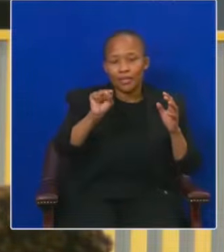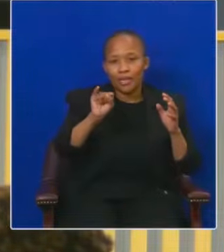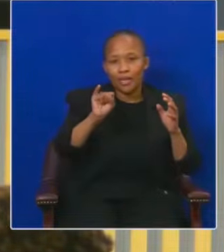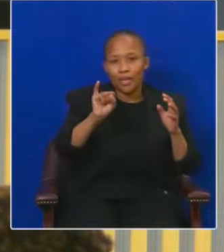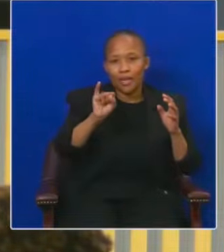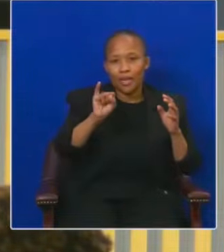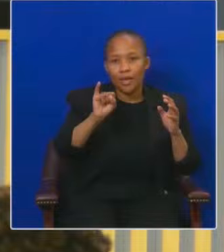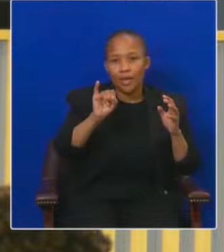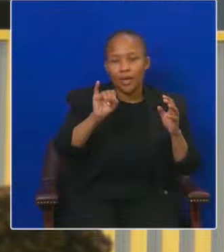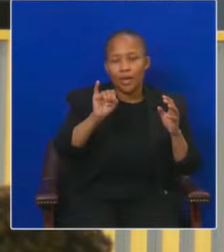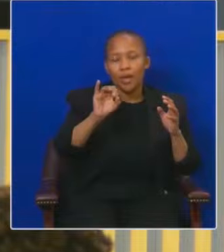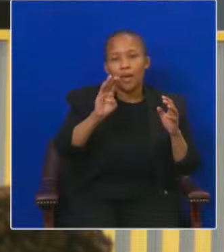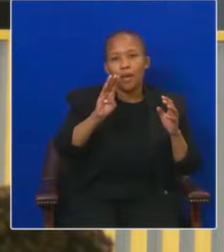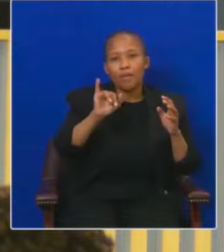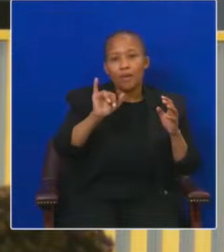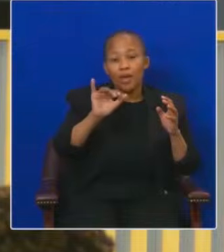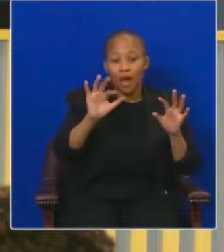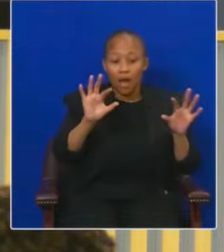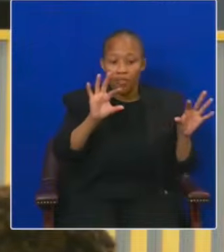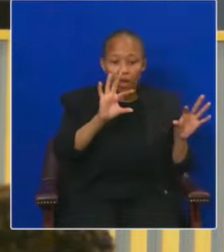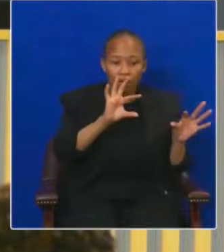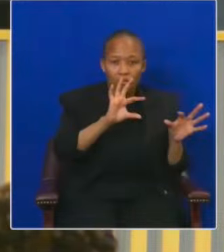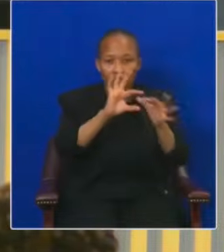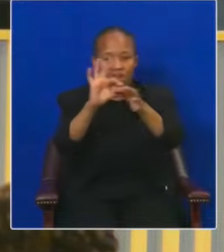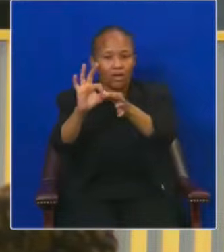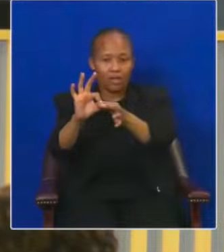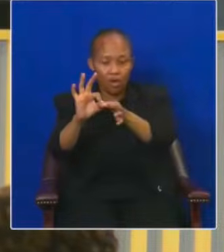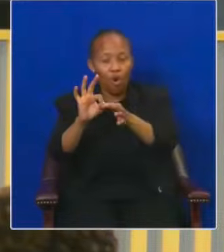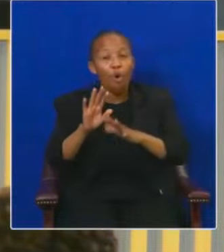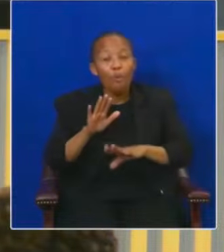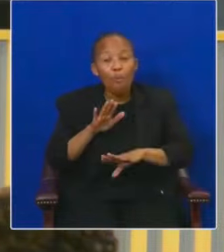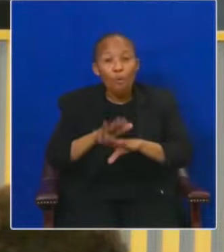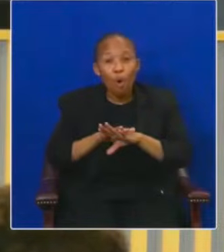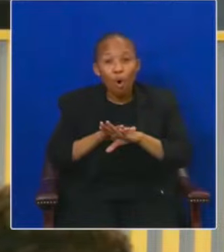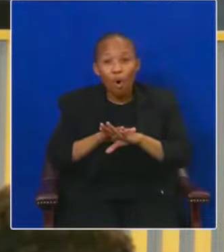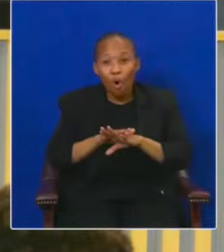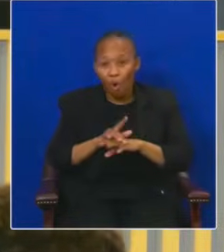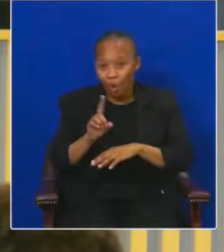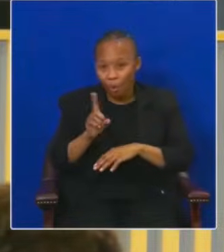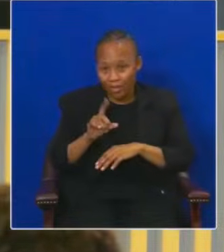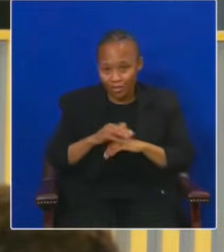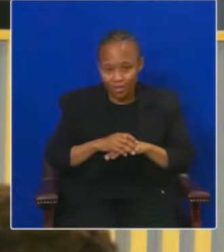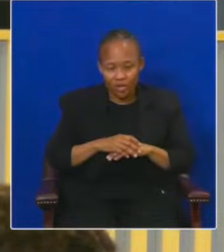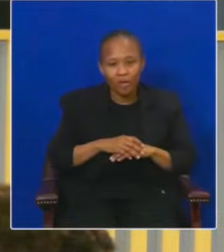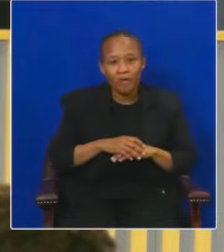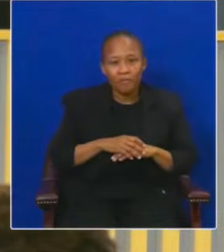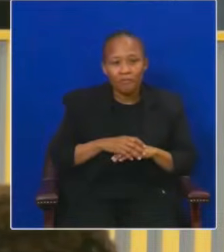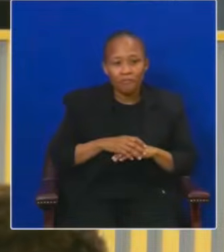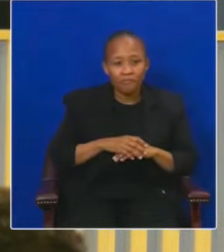In most cases, he will give Sergeant Nkosi money through